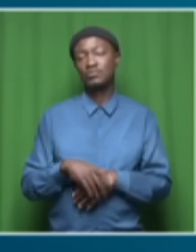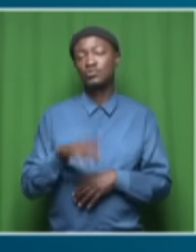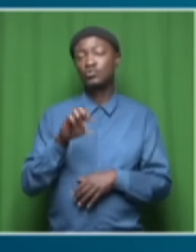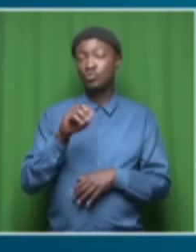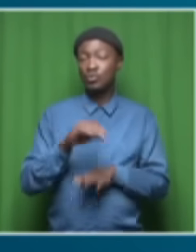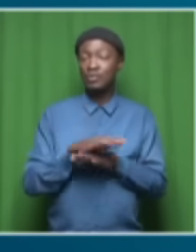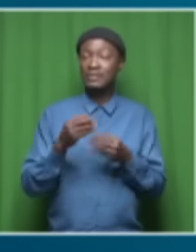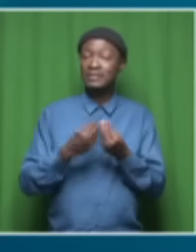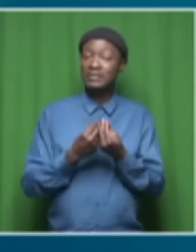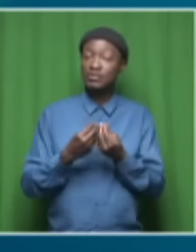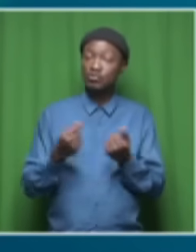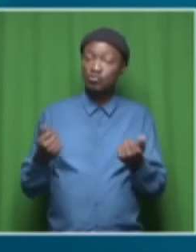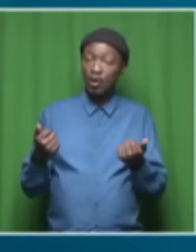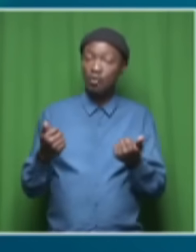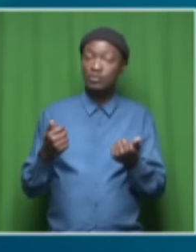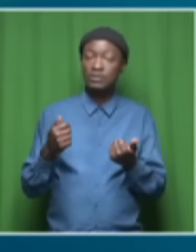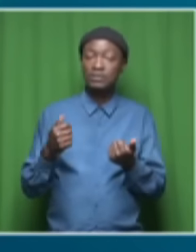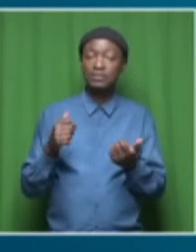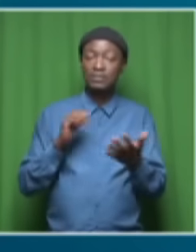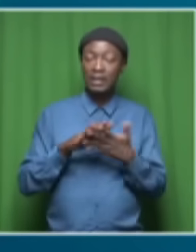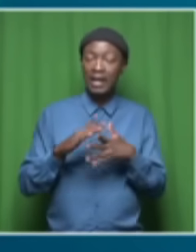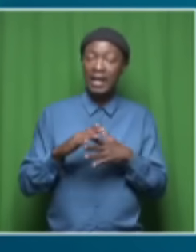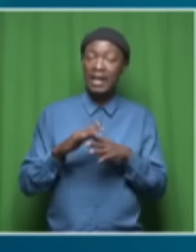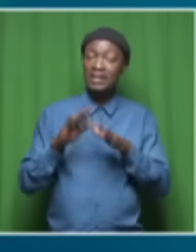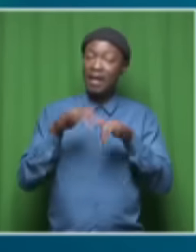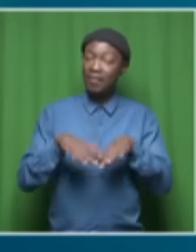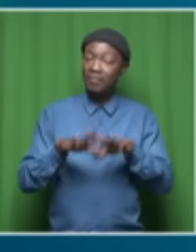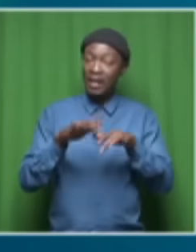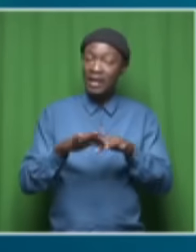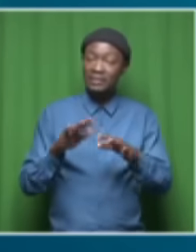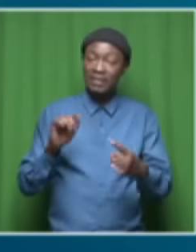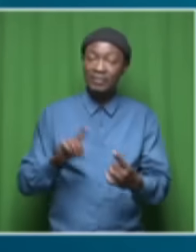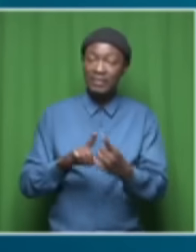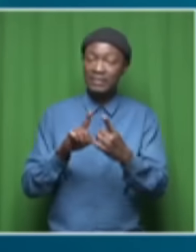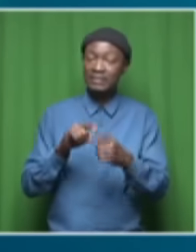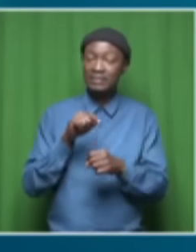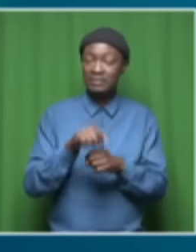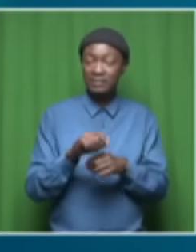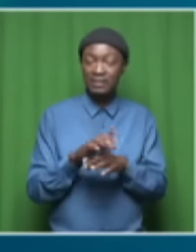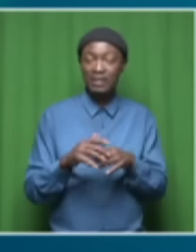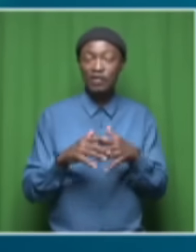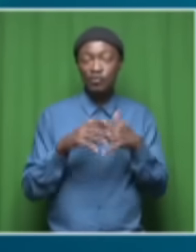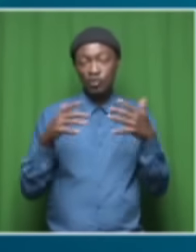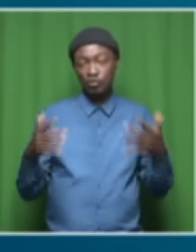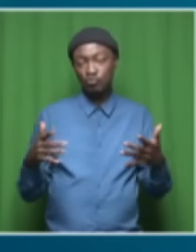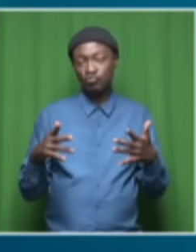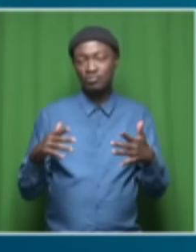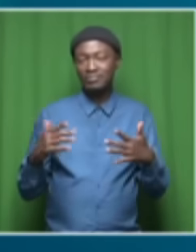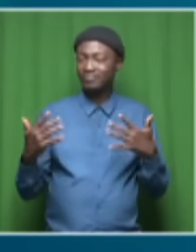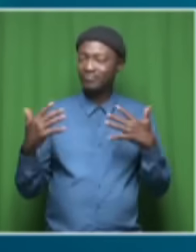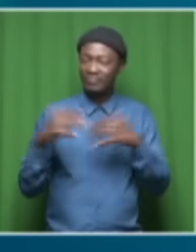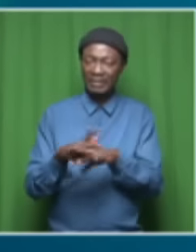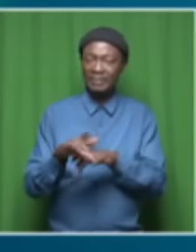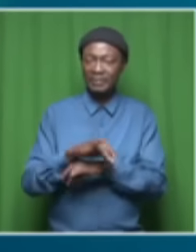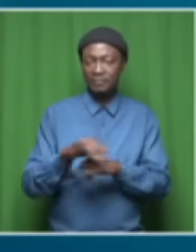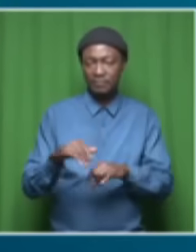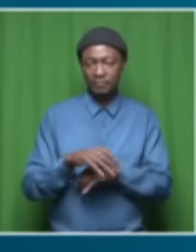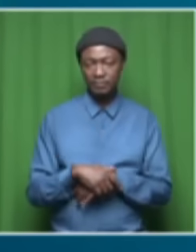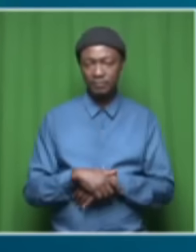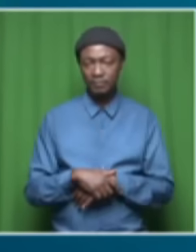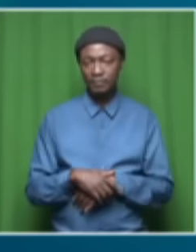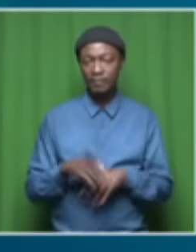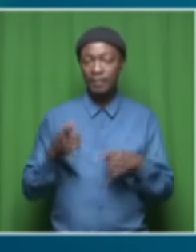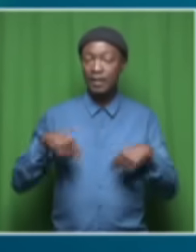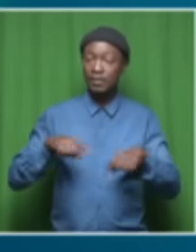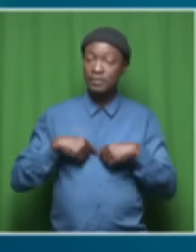droughts and the floods that are affecting the provinces, really, they have got a huge impact. But let me just indicate that as a National